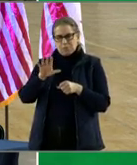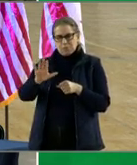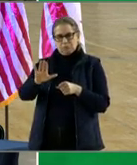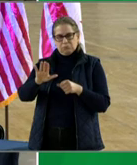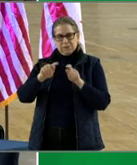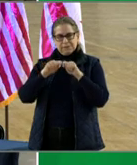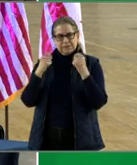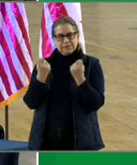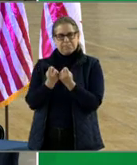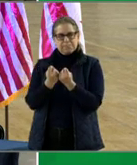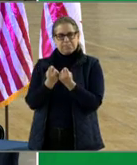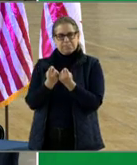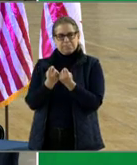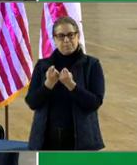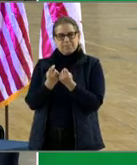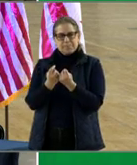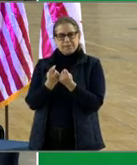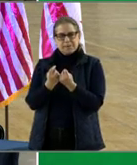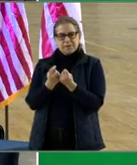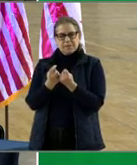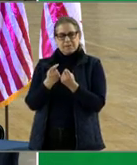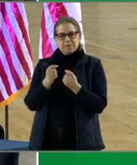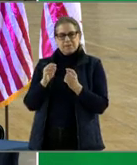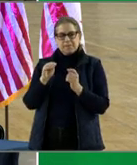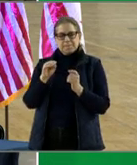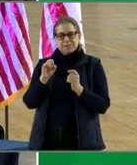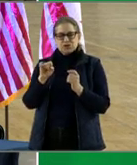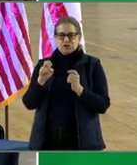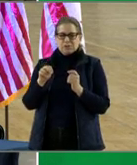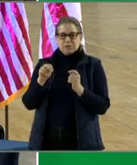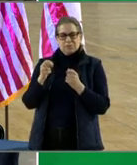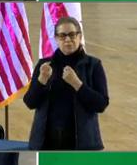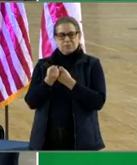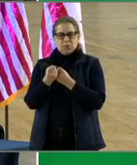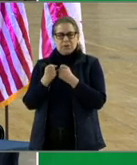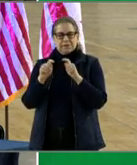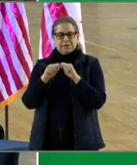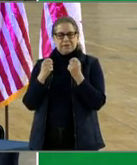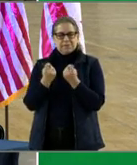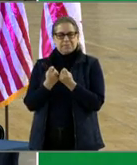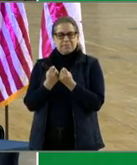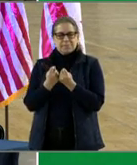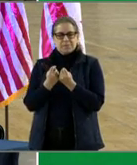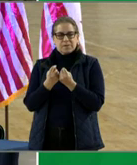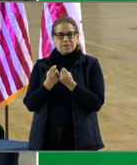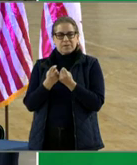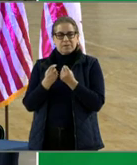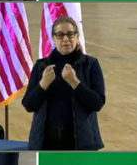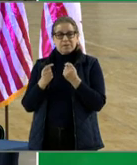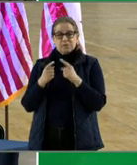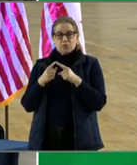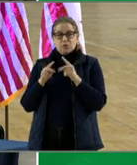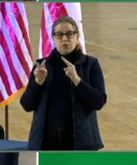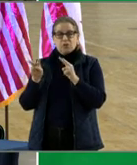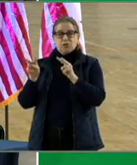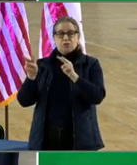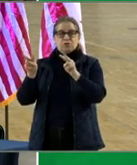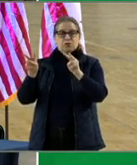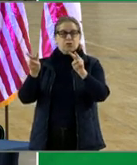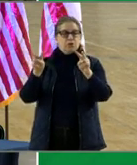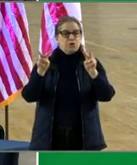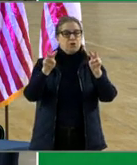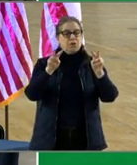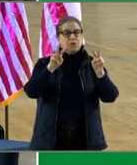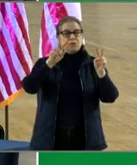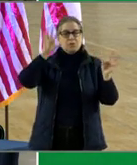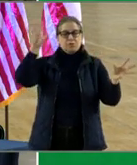support unit that are working to identify what our global equipment and supplies needs will be for medical surge.